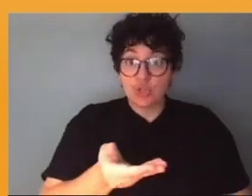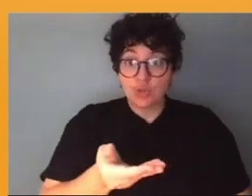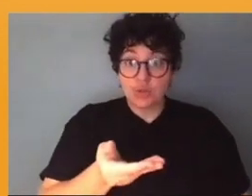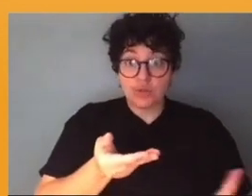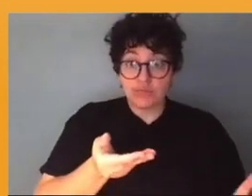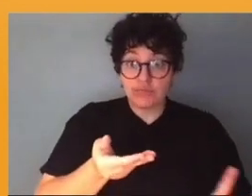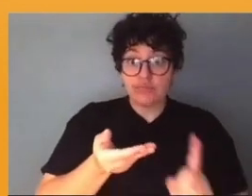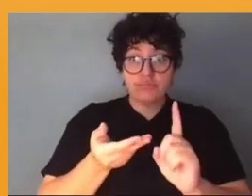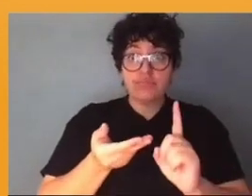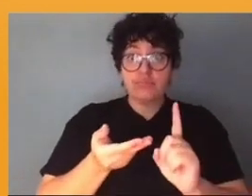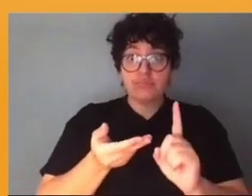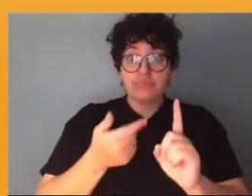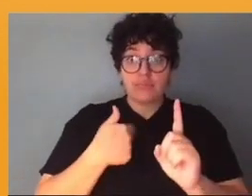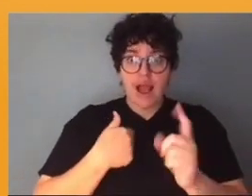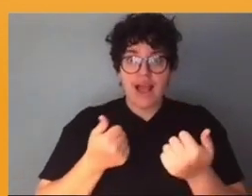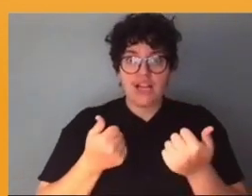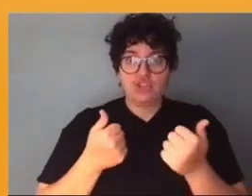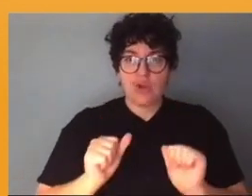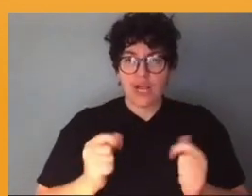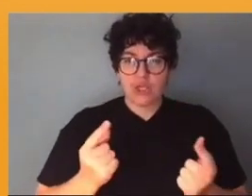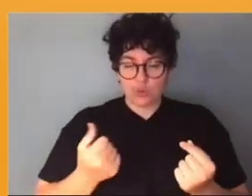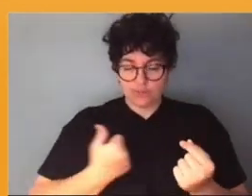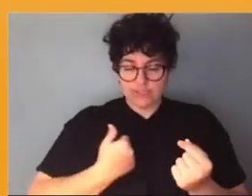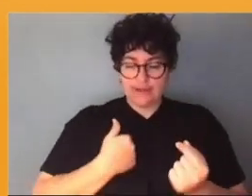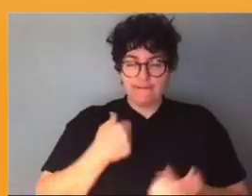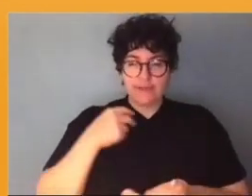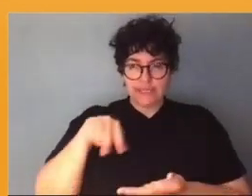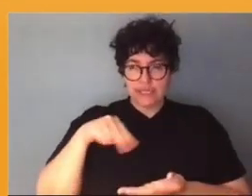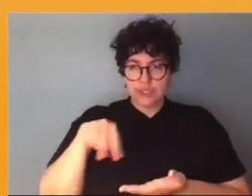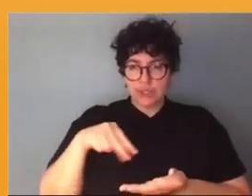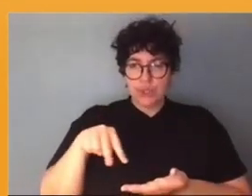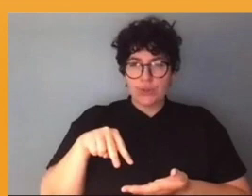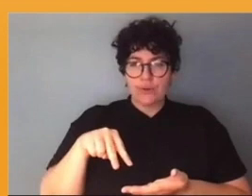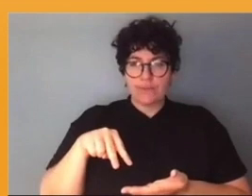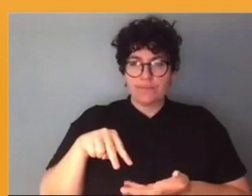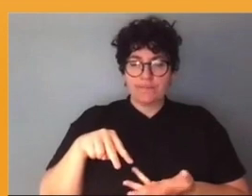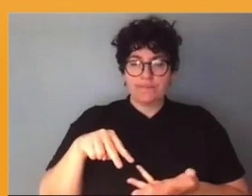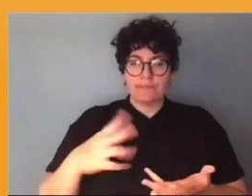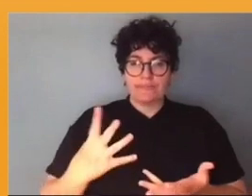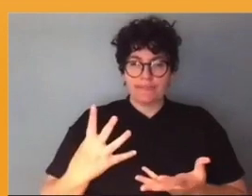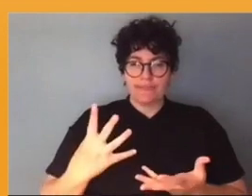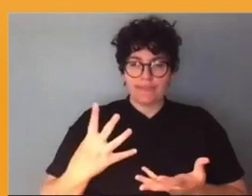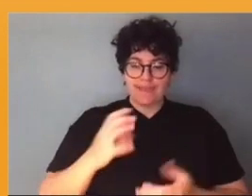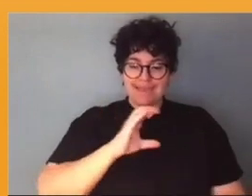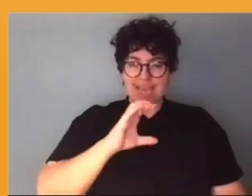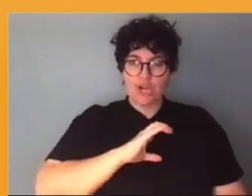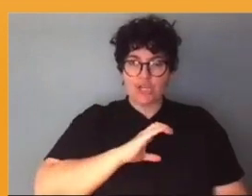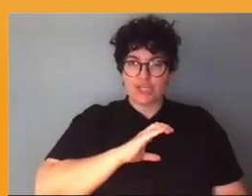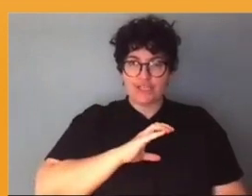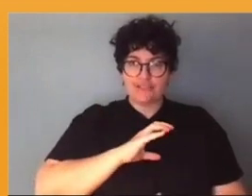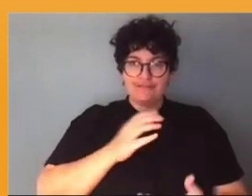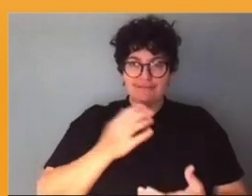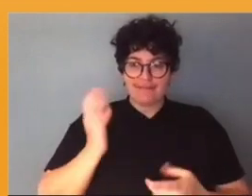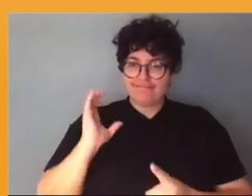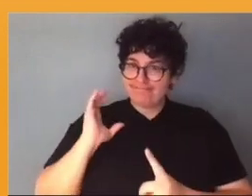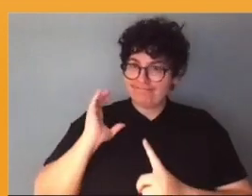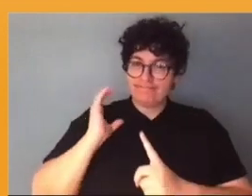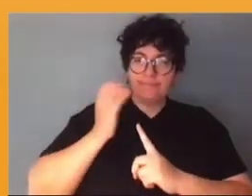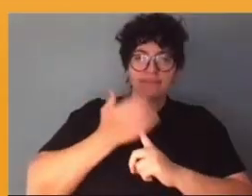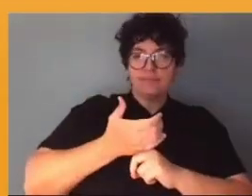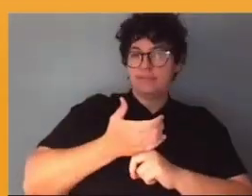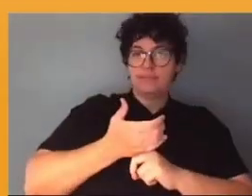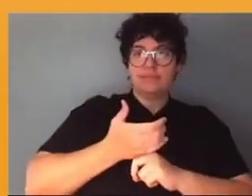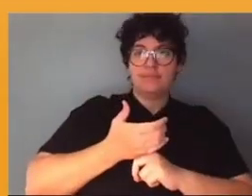of reaction by embodying the holistic nature of the character. But I do think